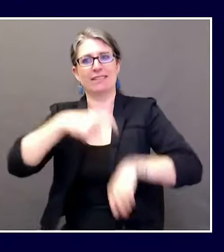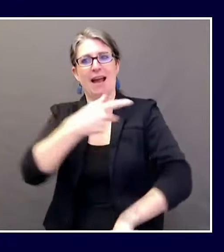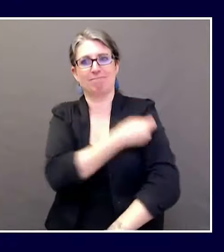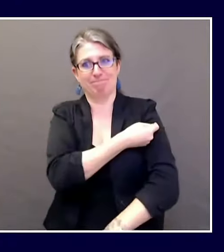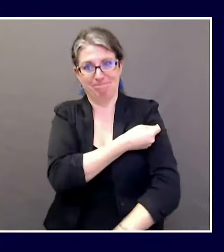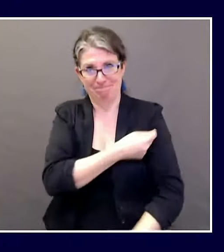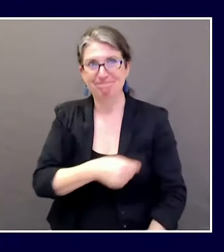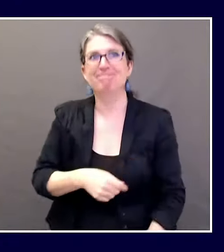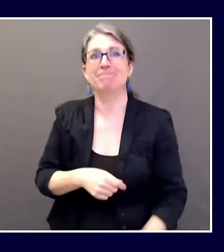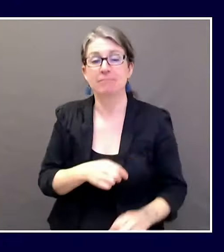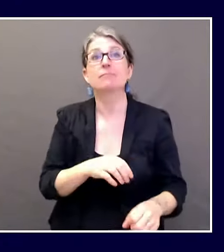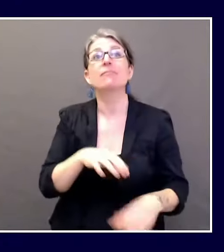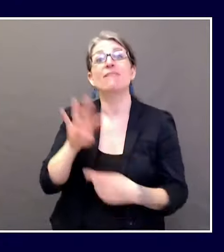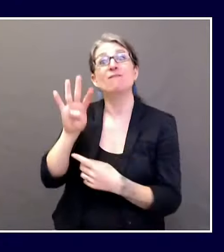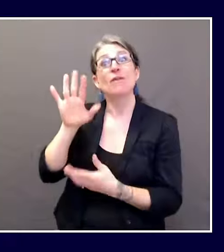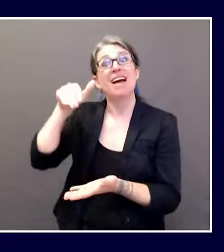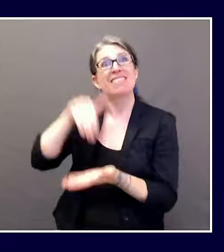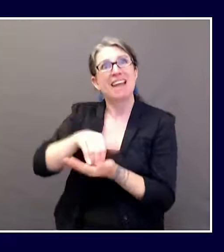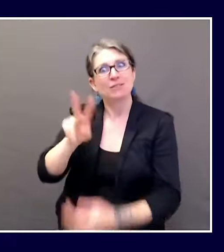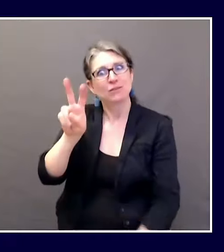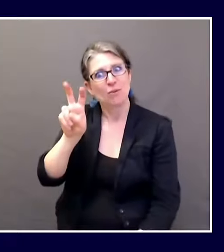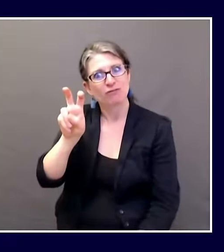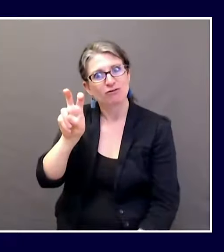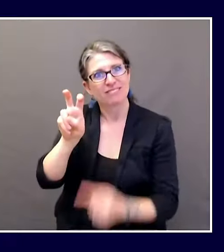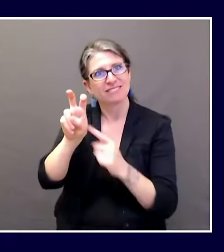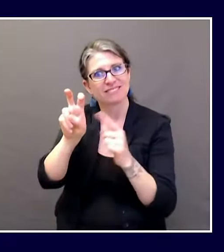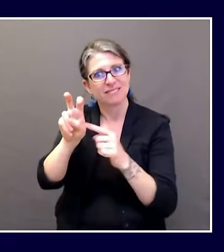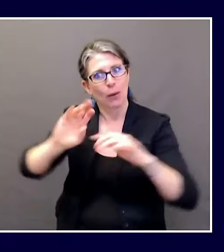That 45,200 comprises